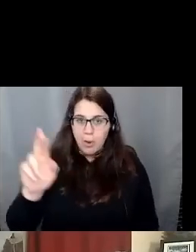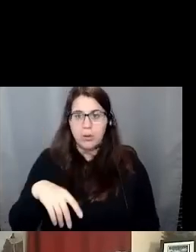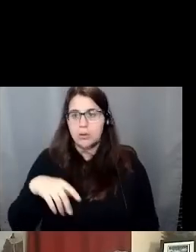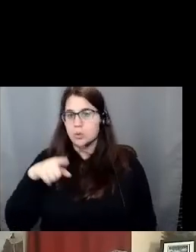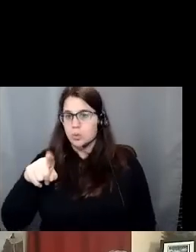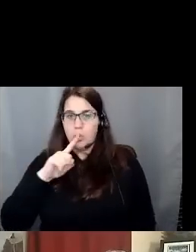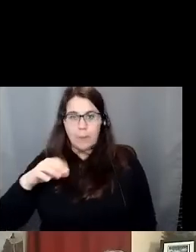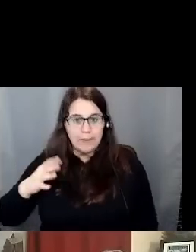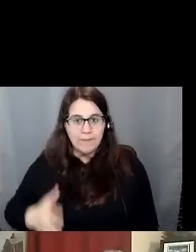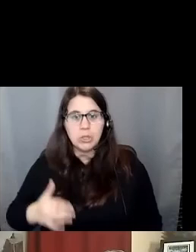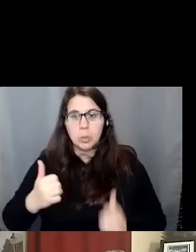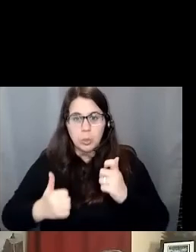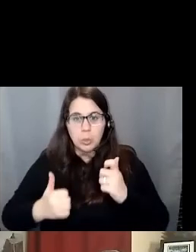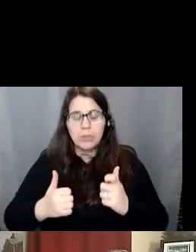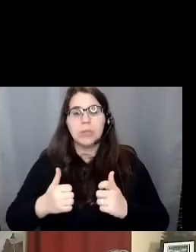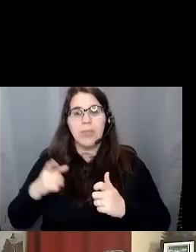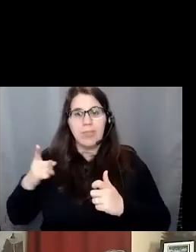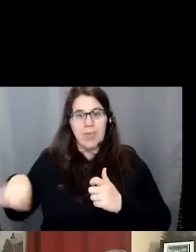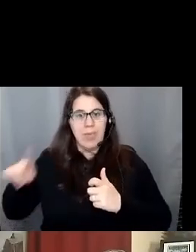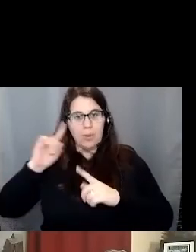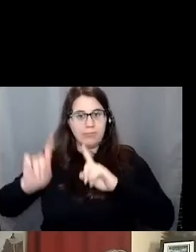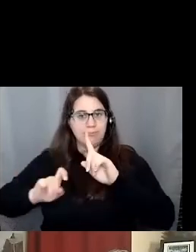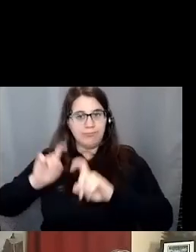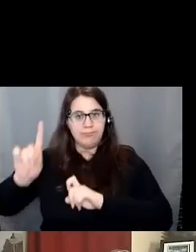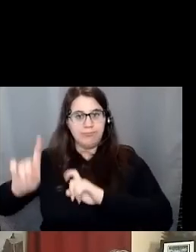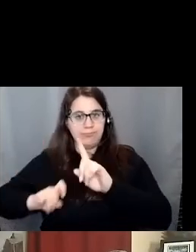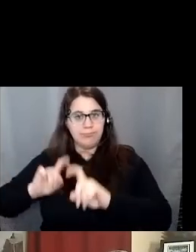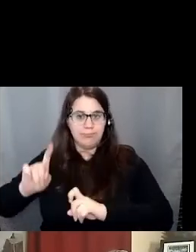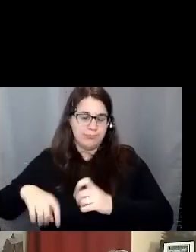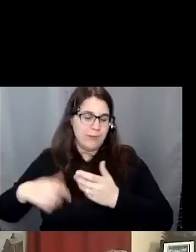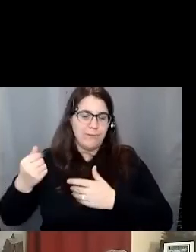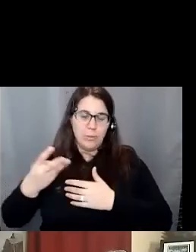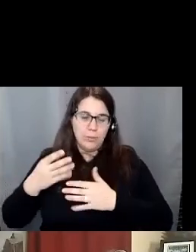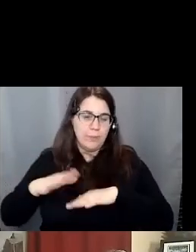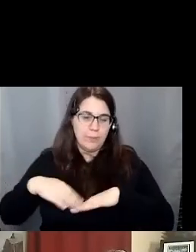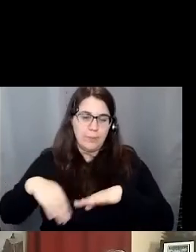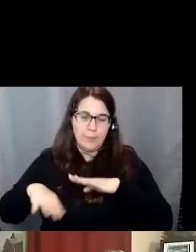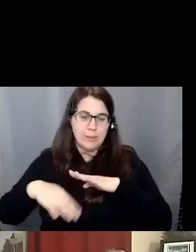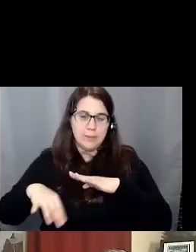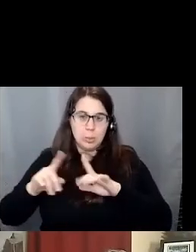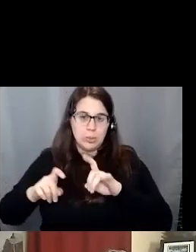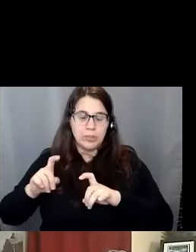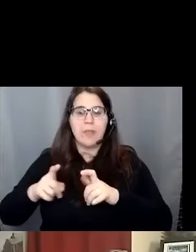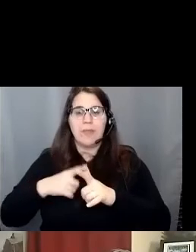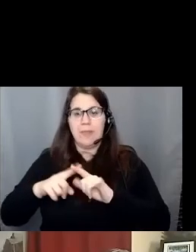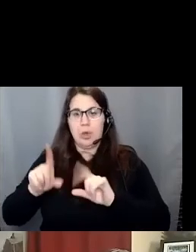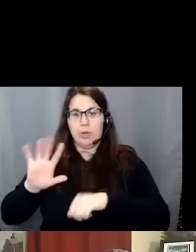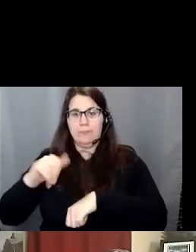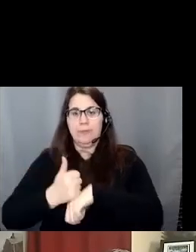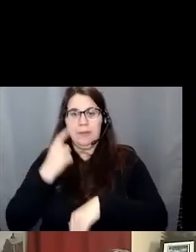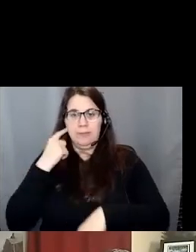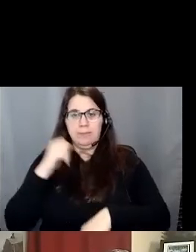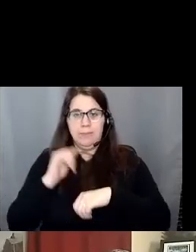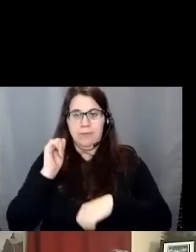account beneficiary, and they'll go through and they'll ask you a few demographic information questions and get you set up with the card. Once the